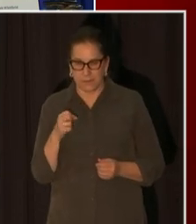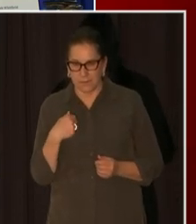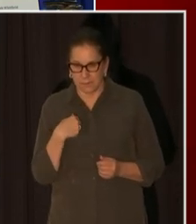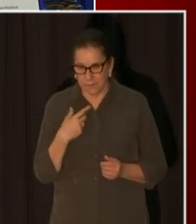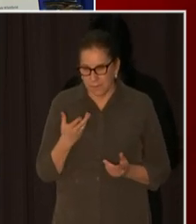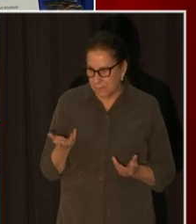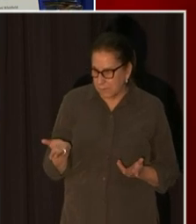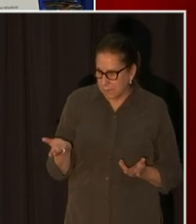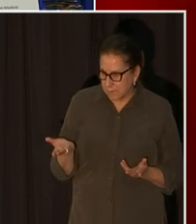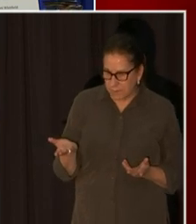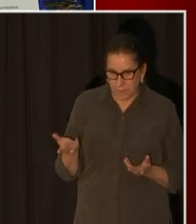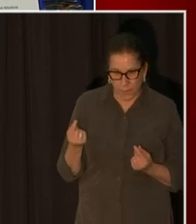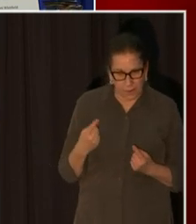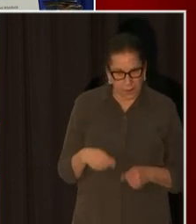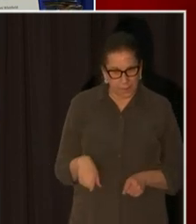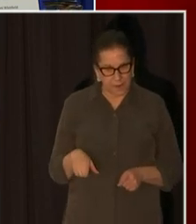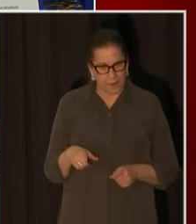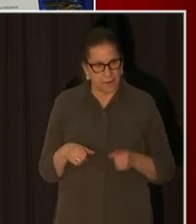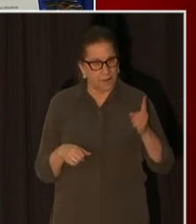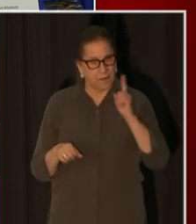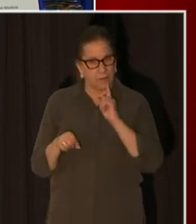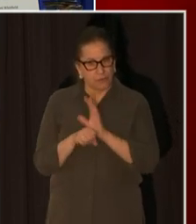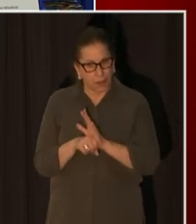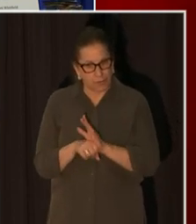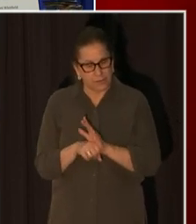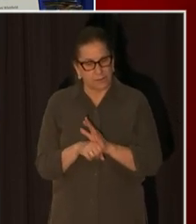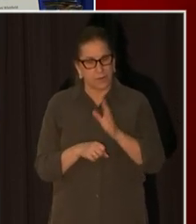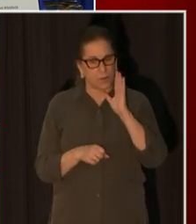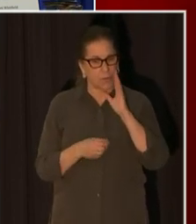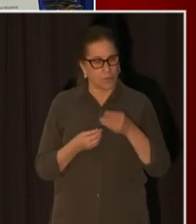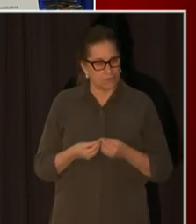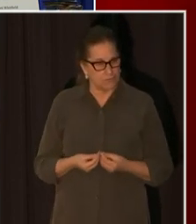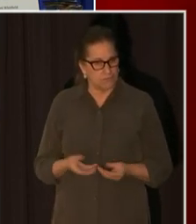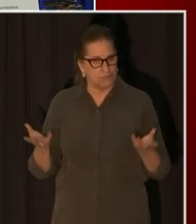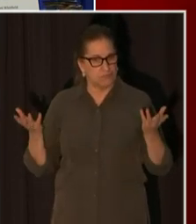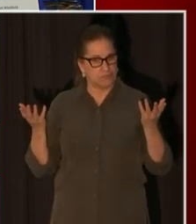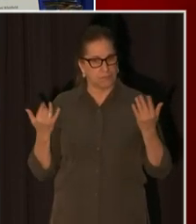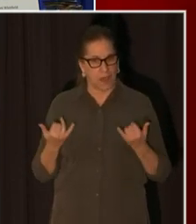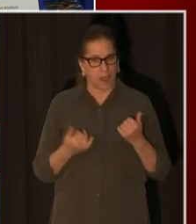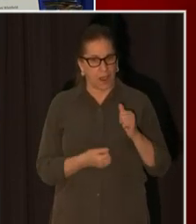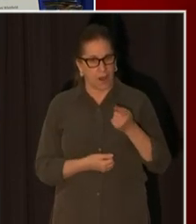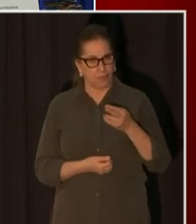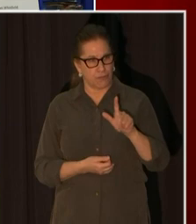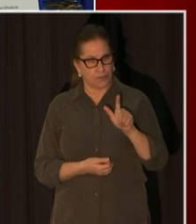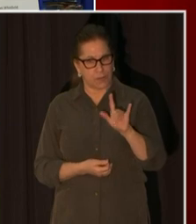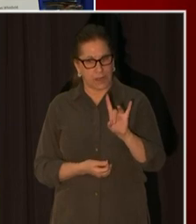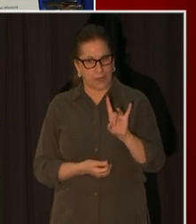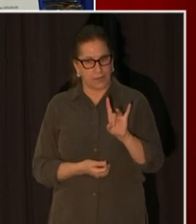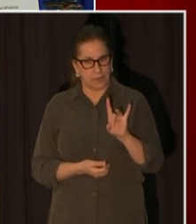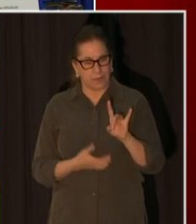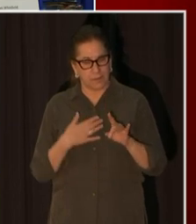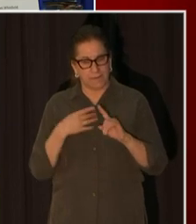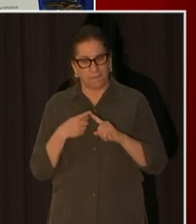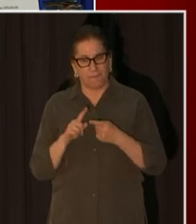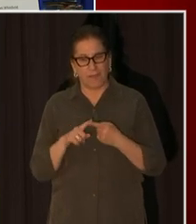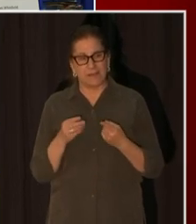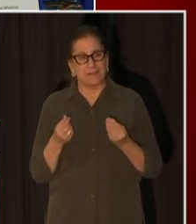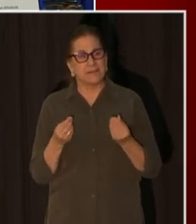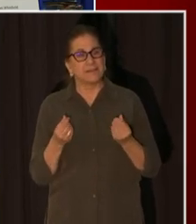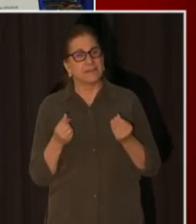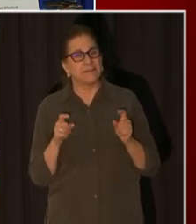traditionally eligible for unemployment insurance. So if you are an independent contractor